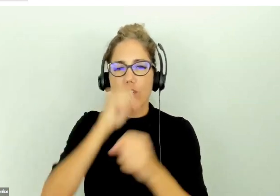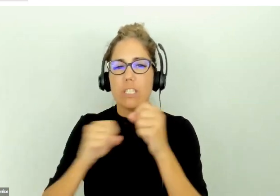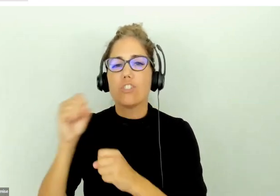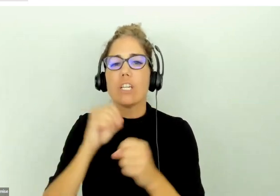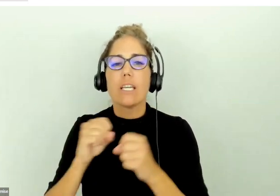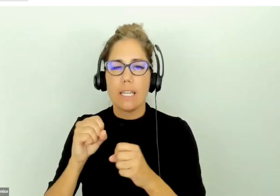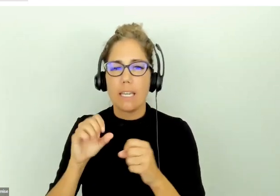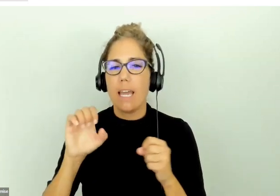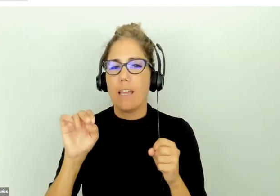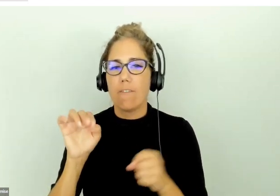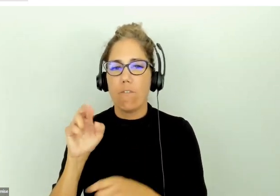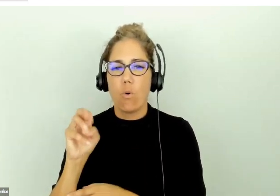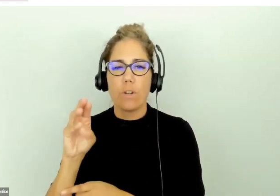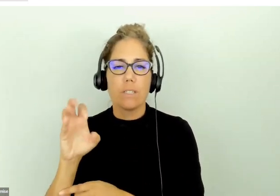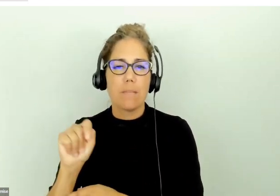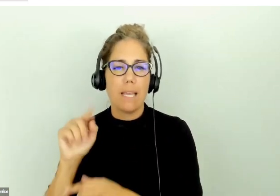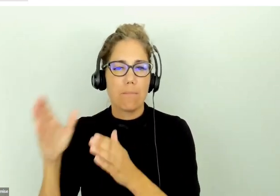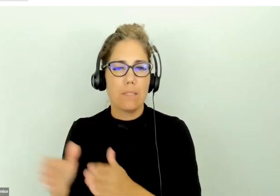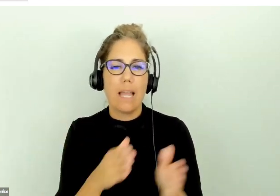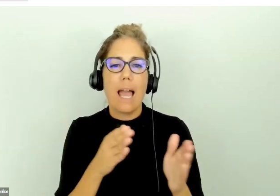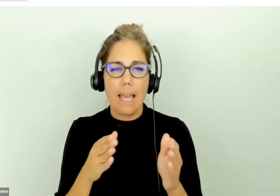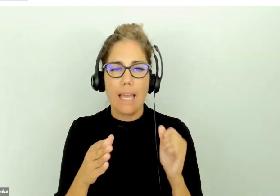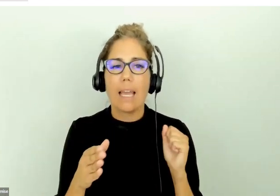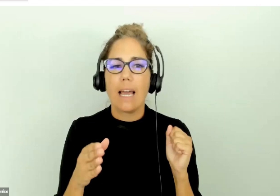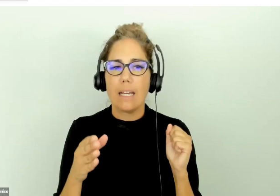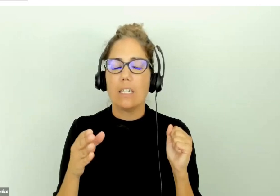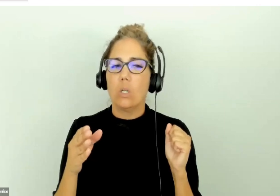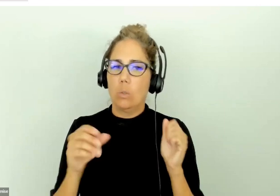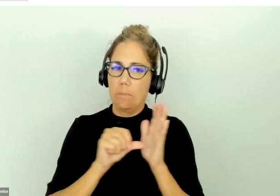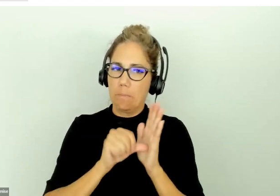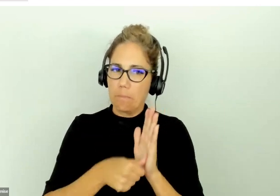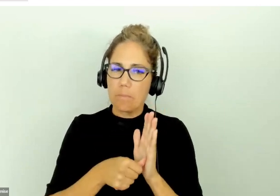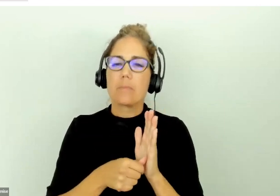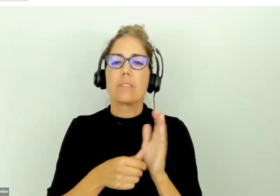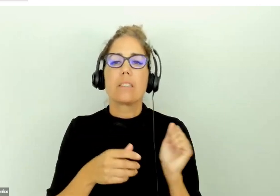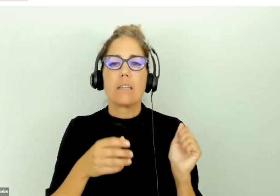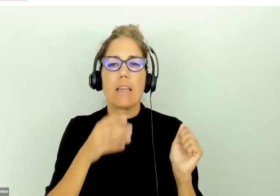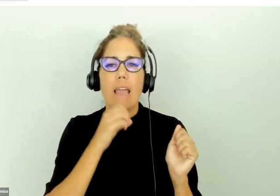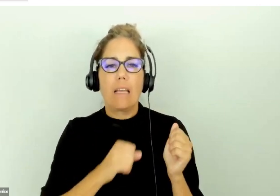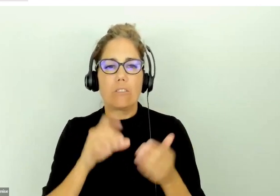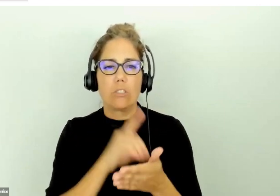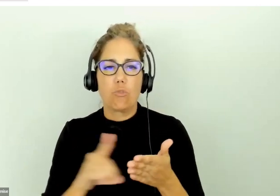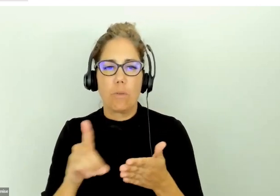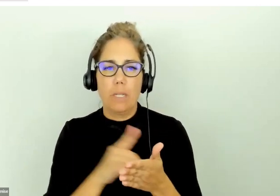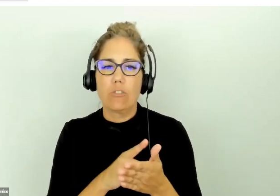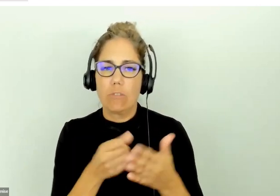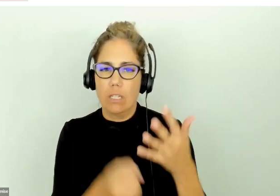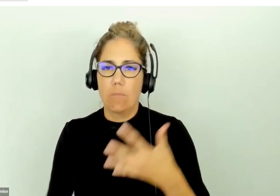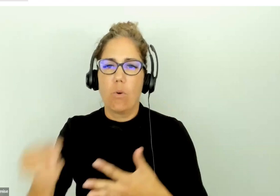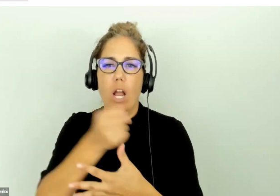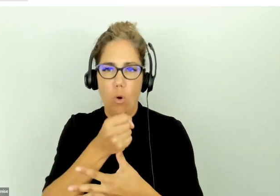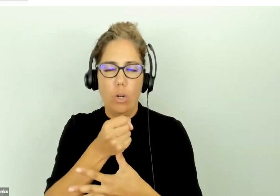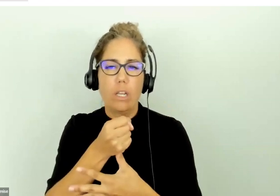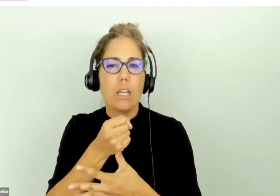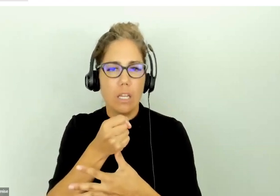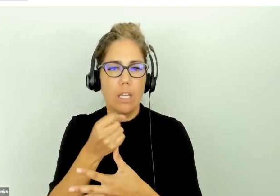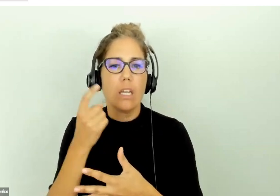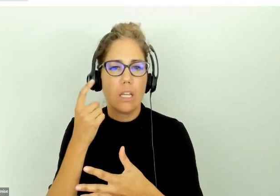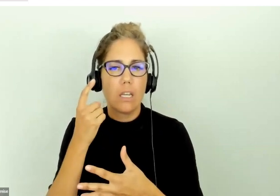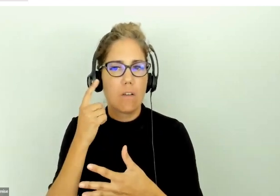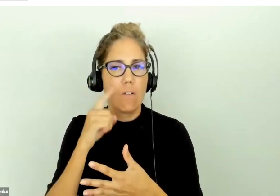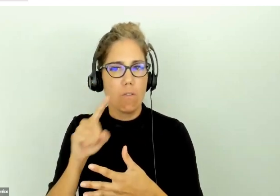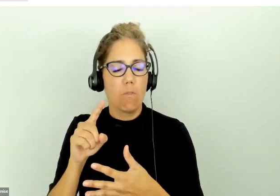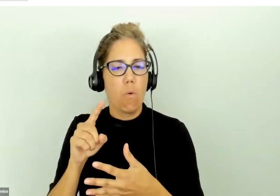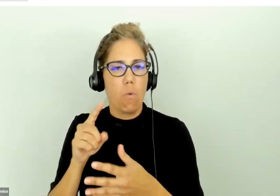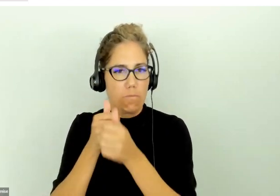Plan that highlights age discrimination as a priority area for enforcement. And the last focus